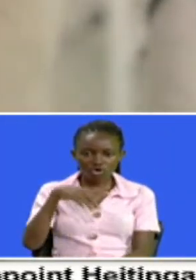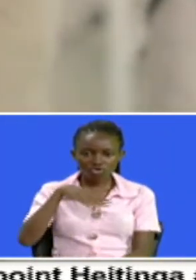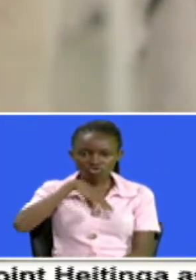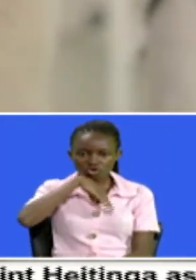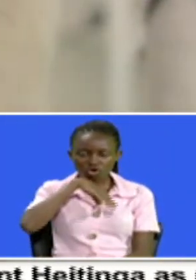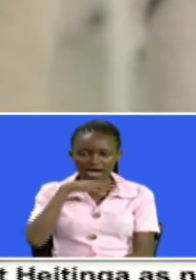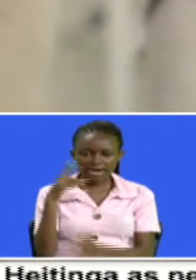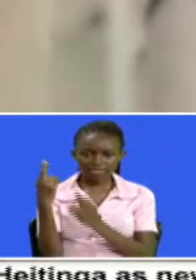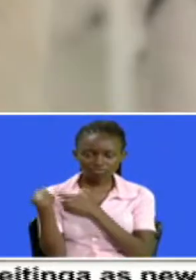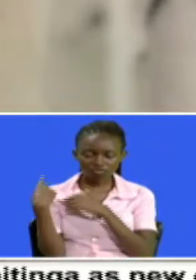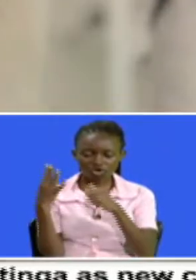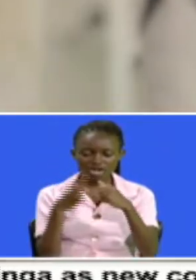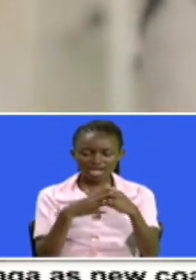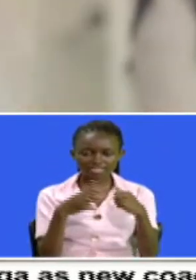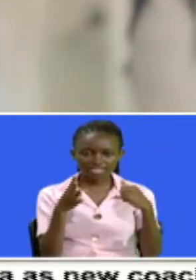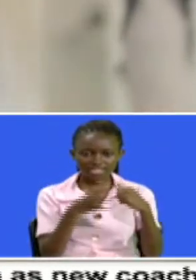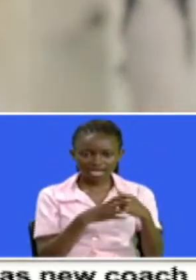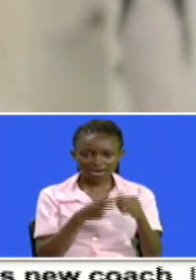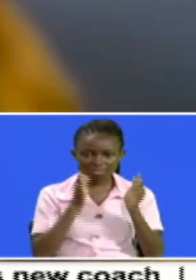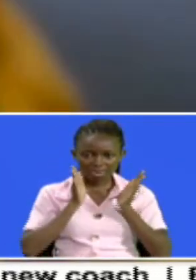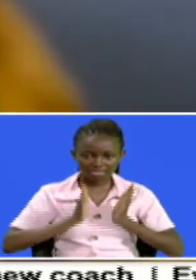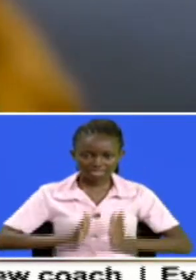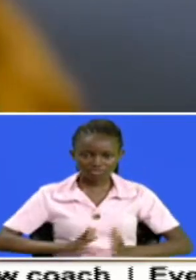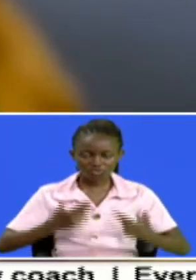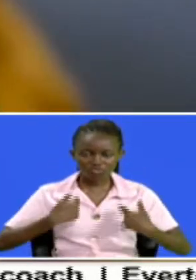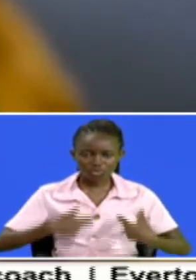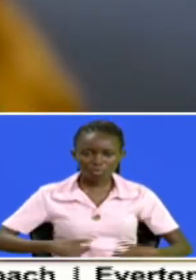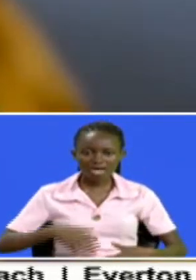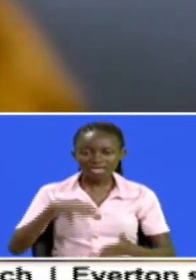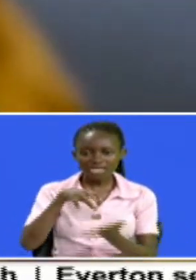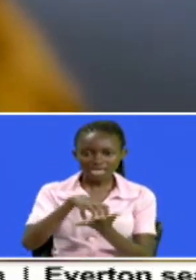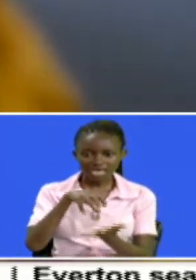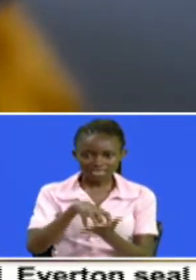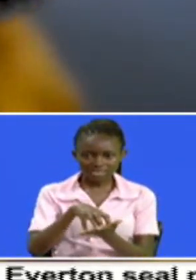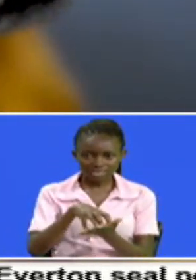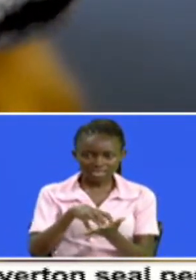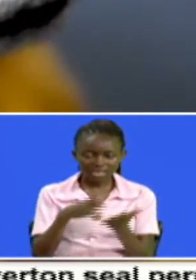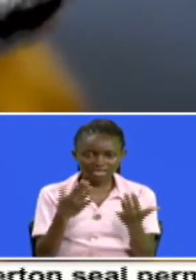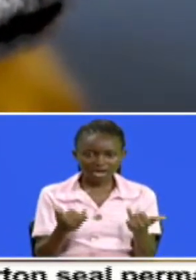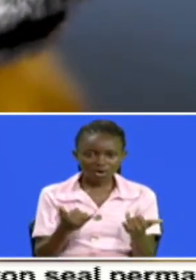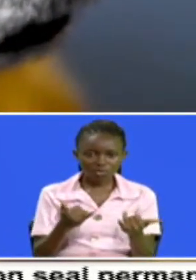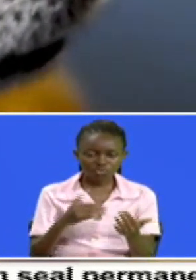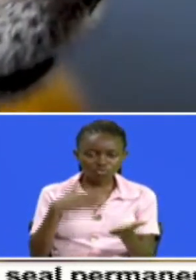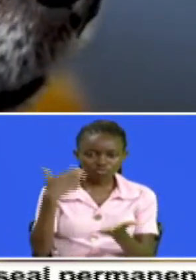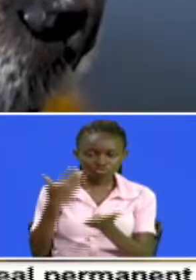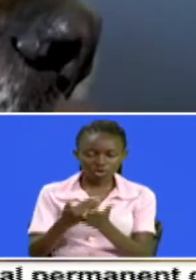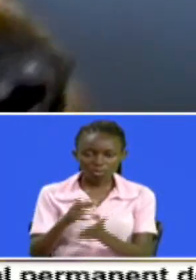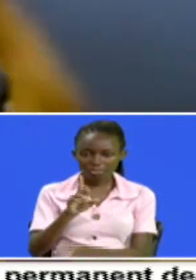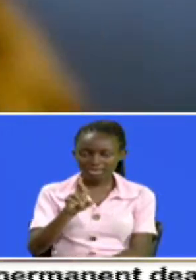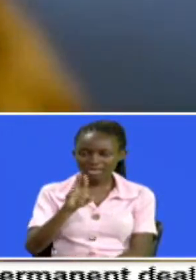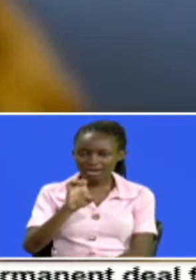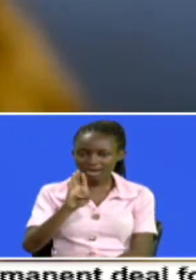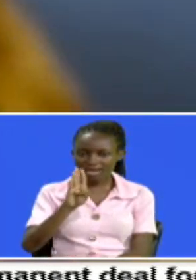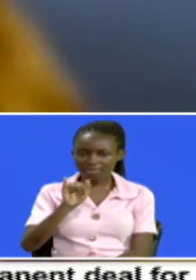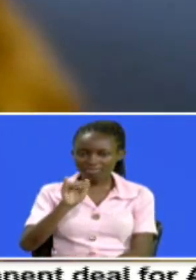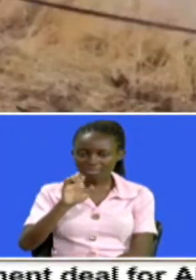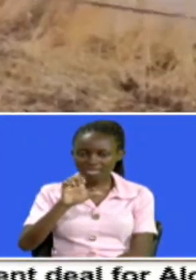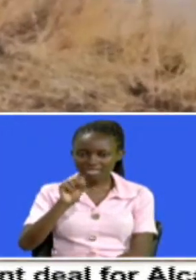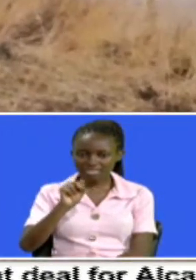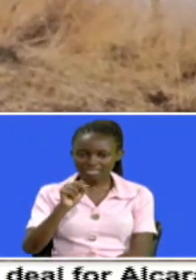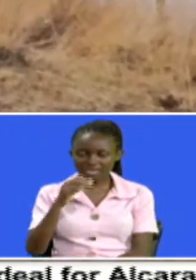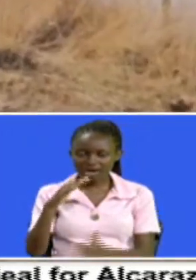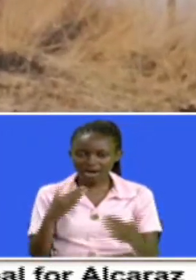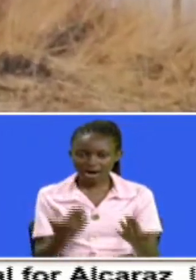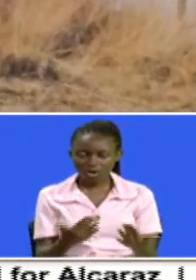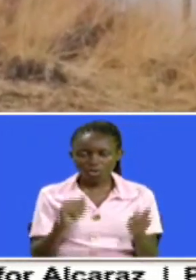responsible for 99% of human cases, and therefore eliminating rabies in dogs is key to sustainably